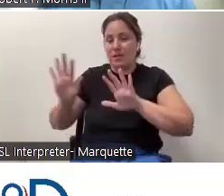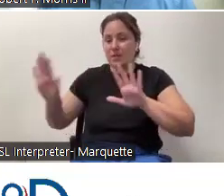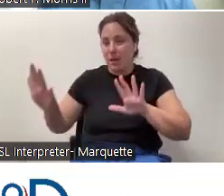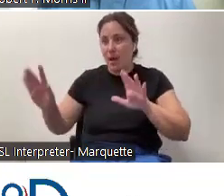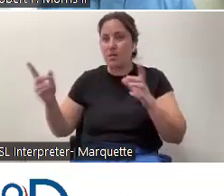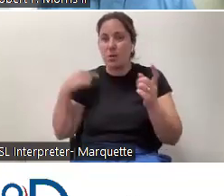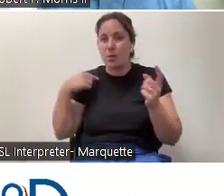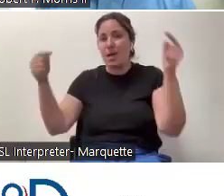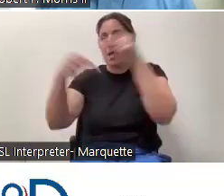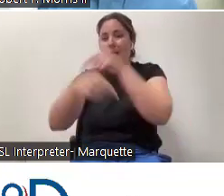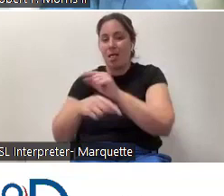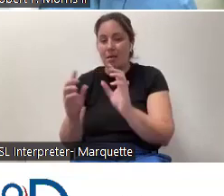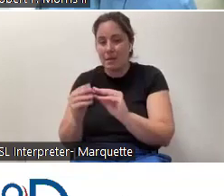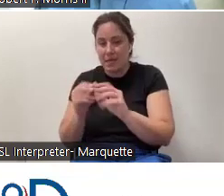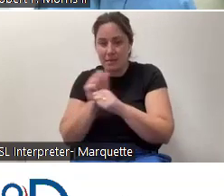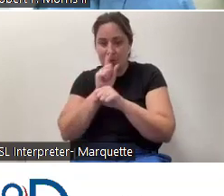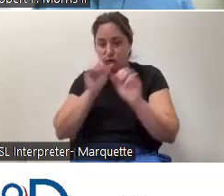page.